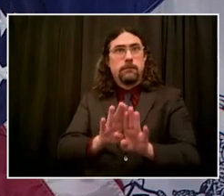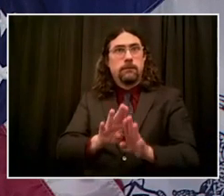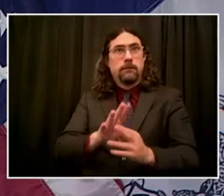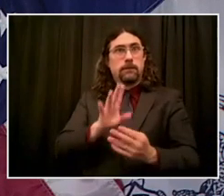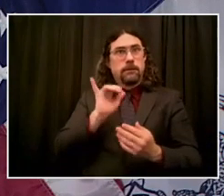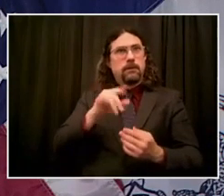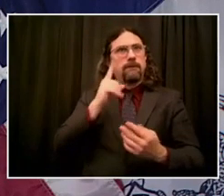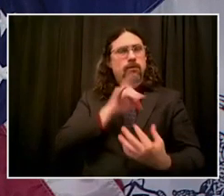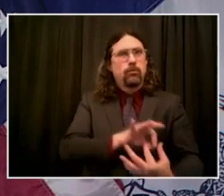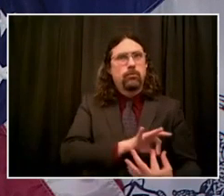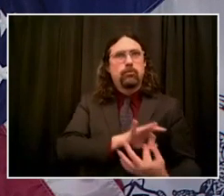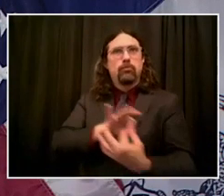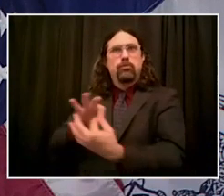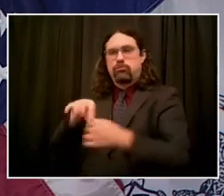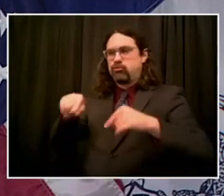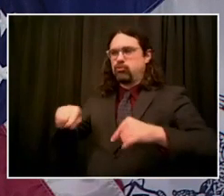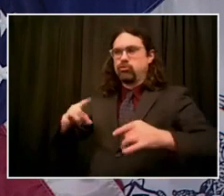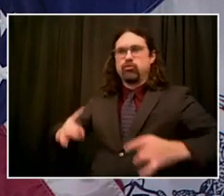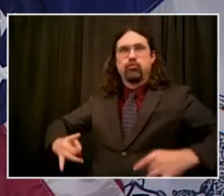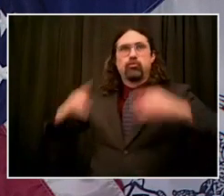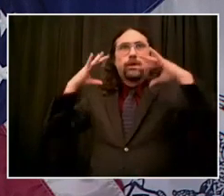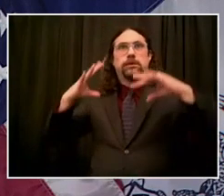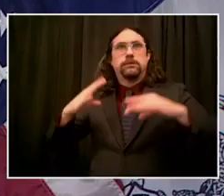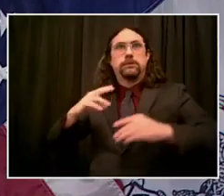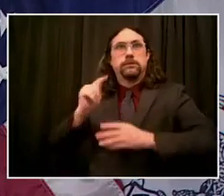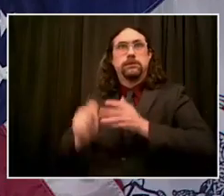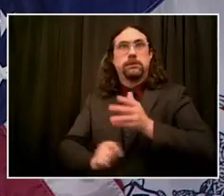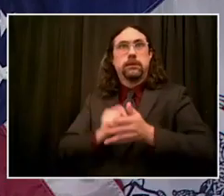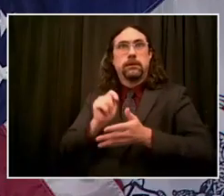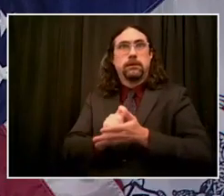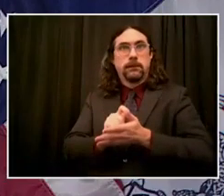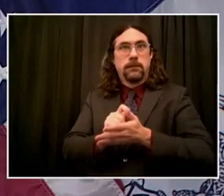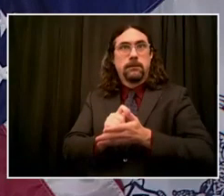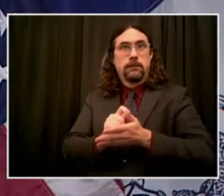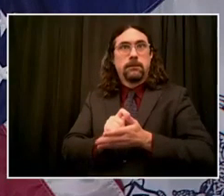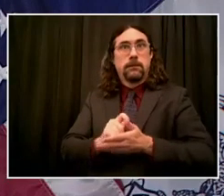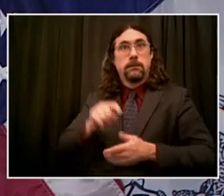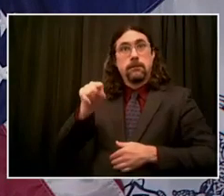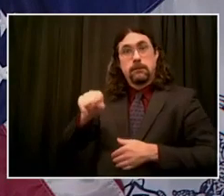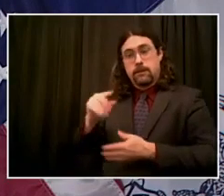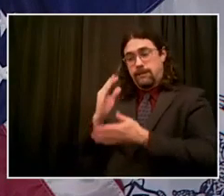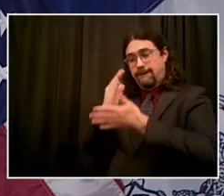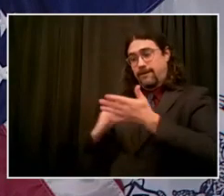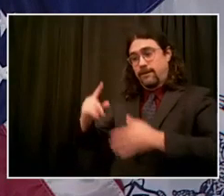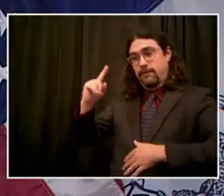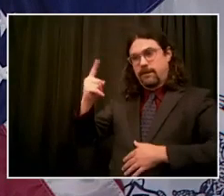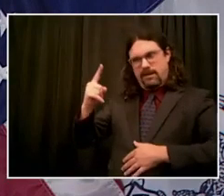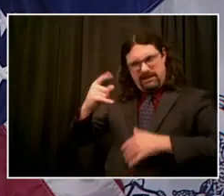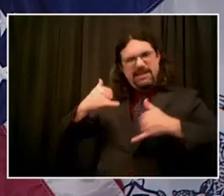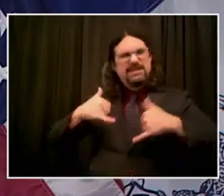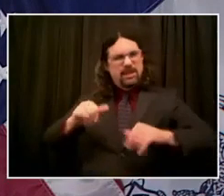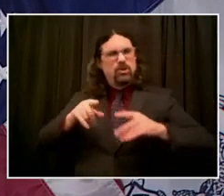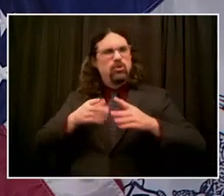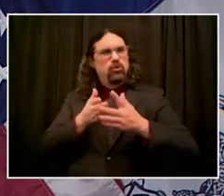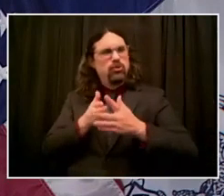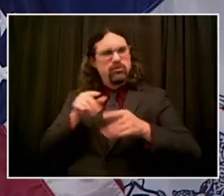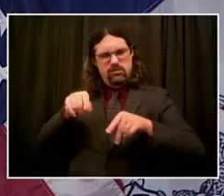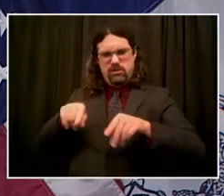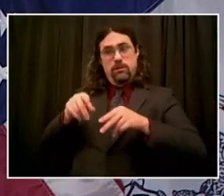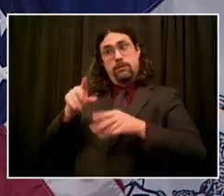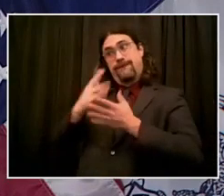through these phases and get ourselves substantially back to normal. That's going to take several months by